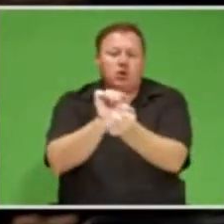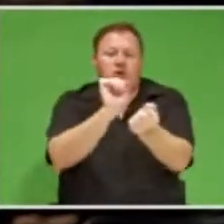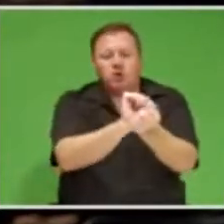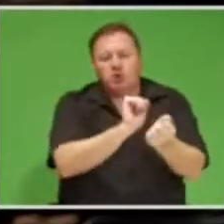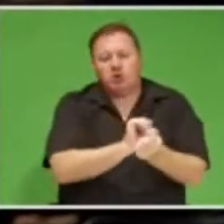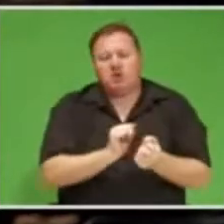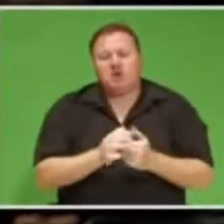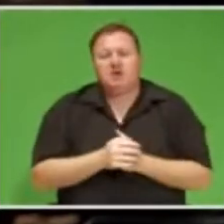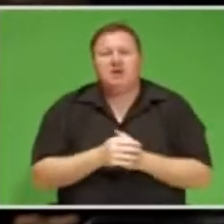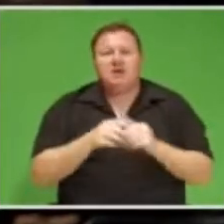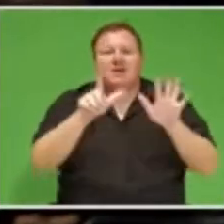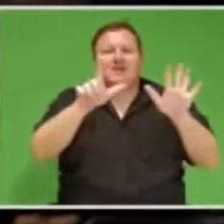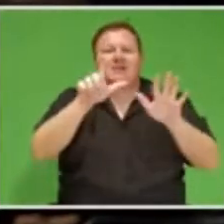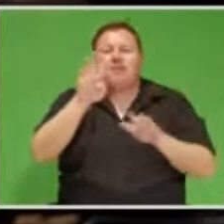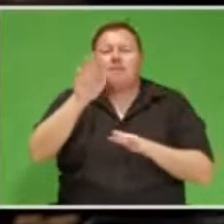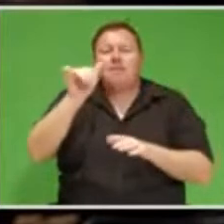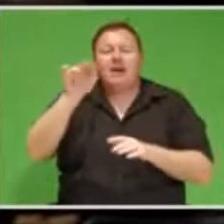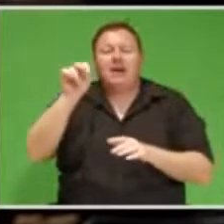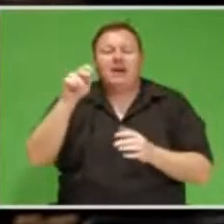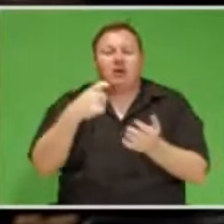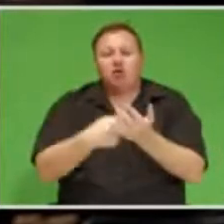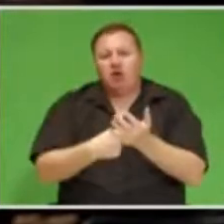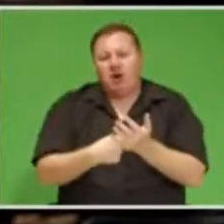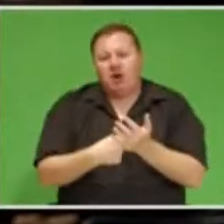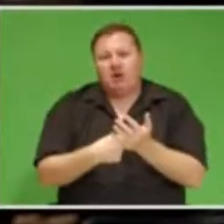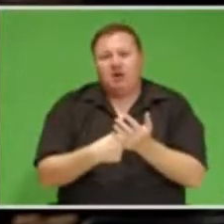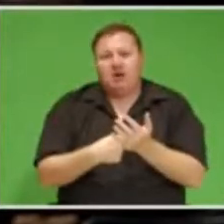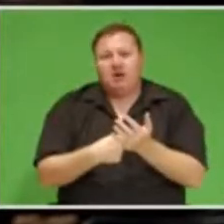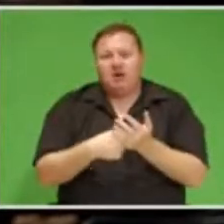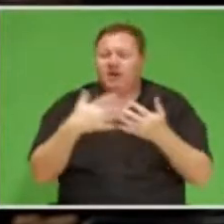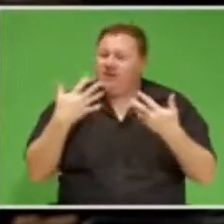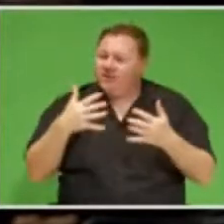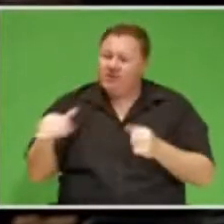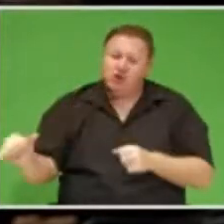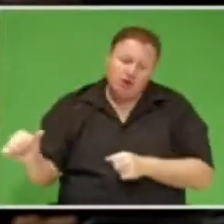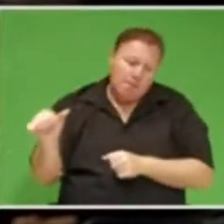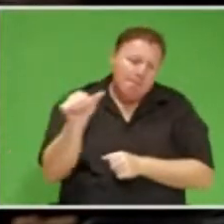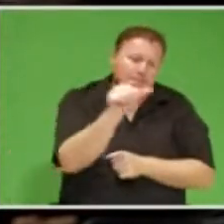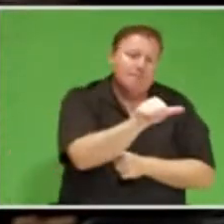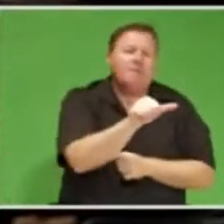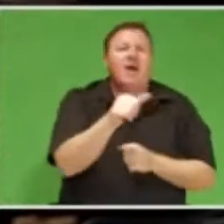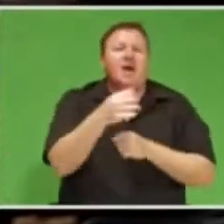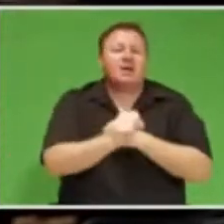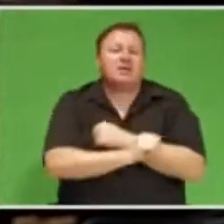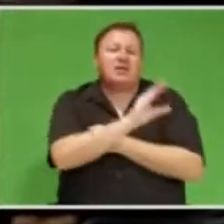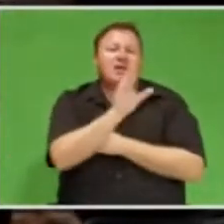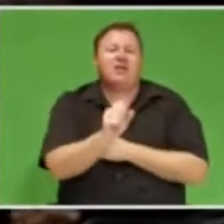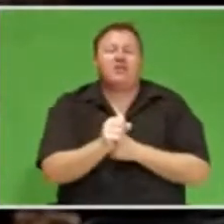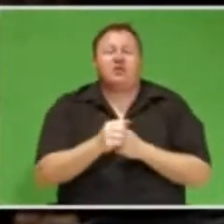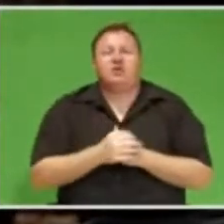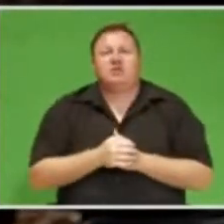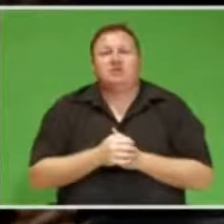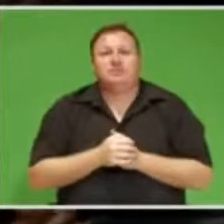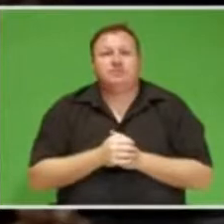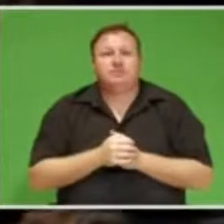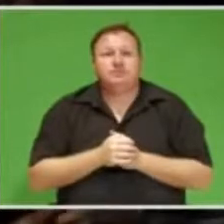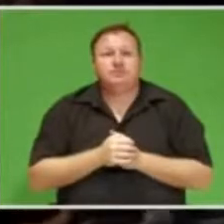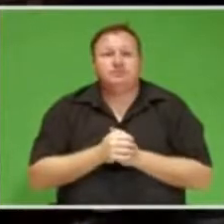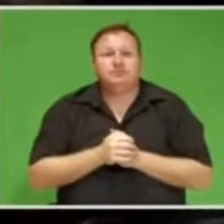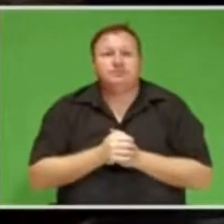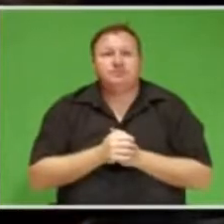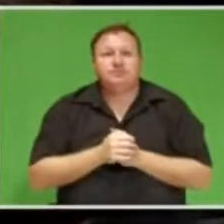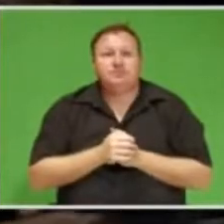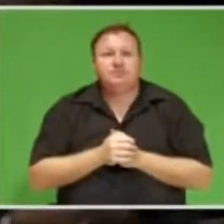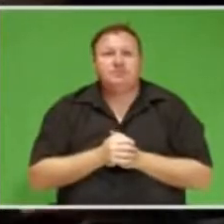7 billion rand has so far been returned to the state from state capture cases.